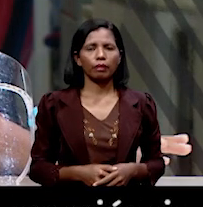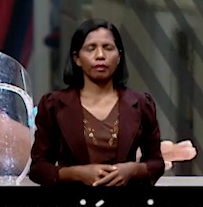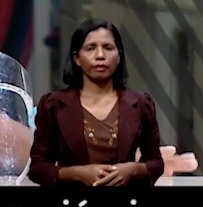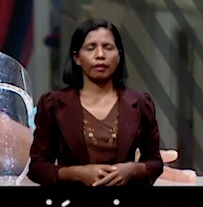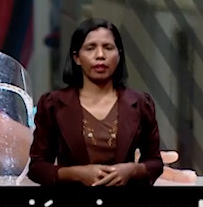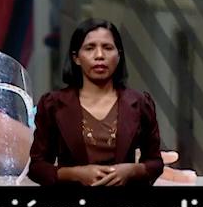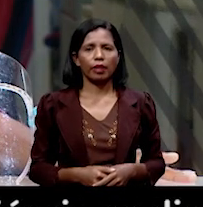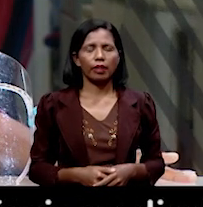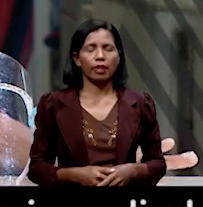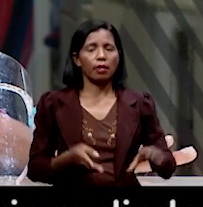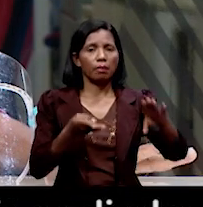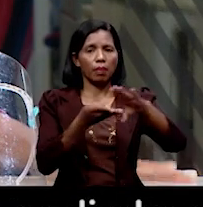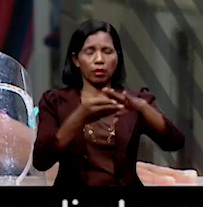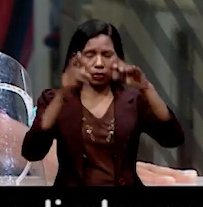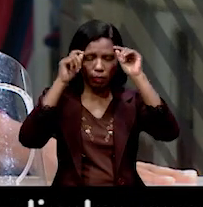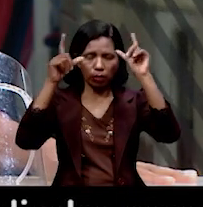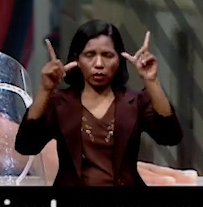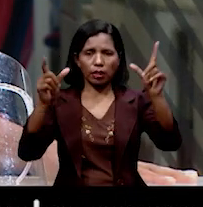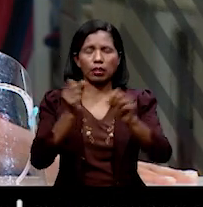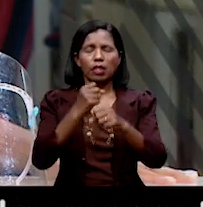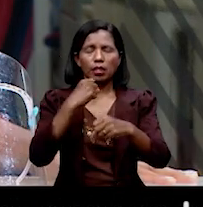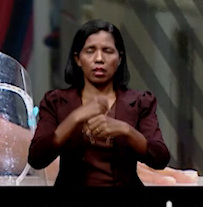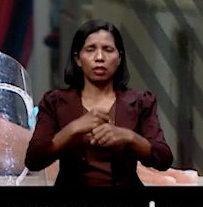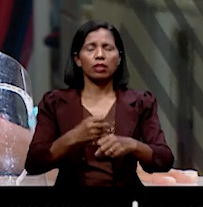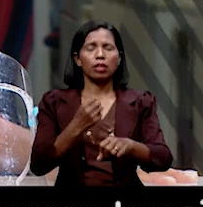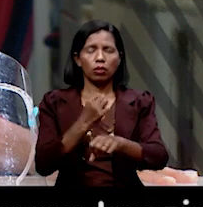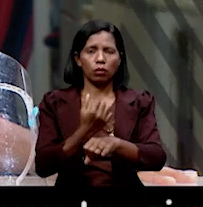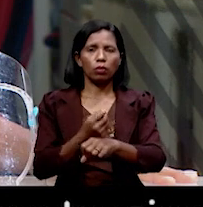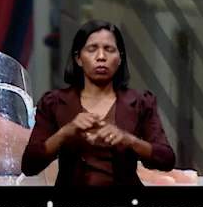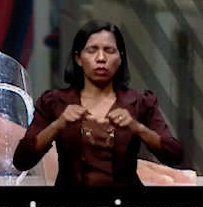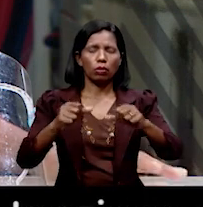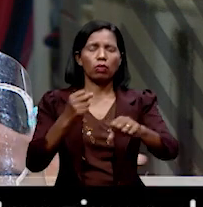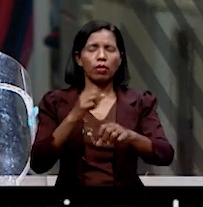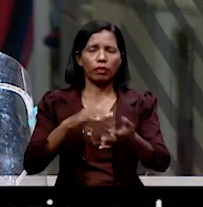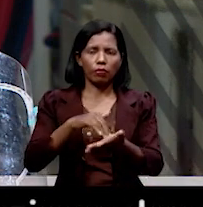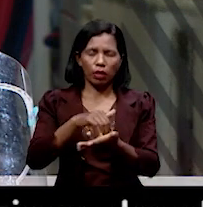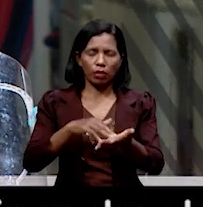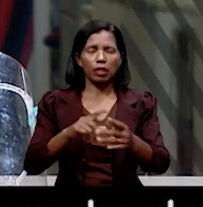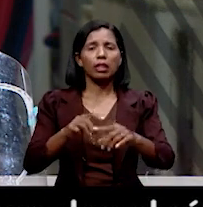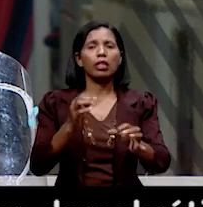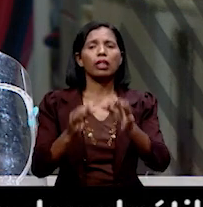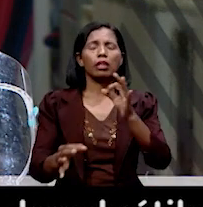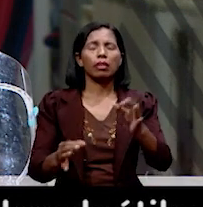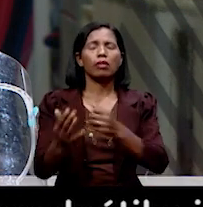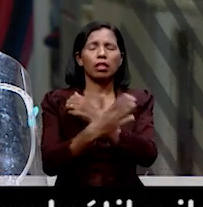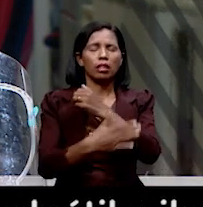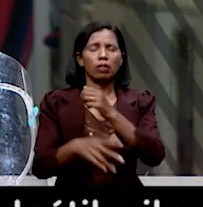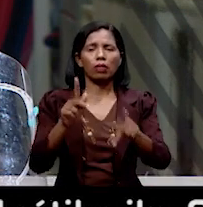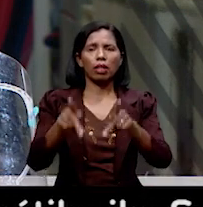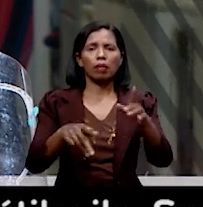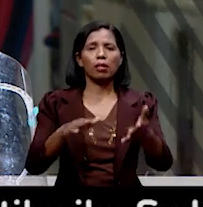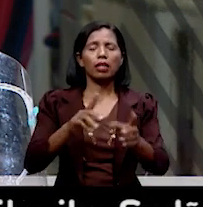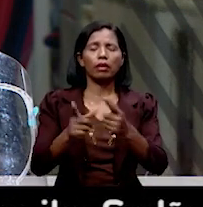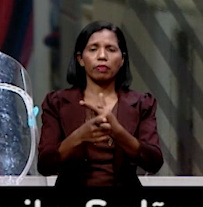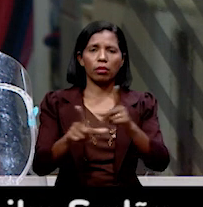Banku Mundiál Timor-Leste relata Ekonomia Timor-Leste kontinua fraku, maske, nasaun no povo lívre ona husi COVID-19.